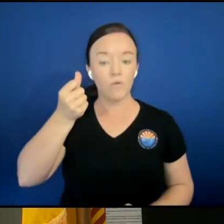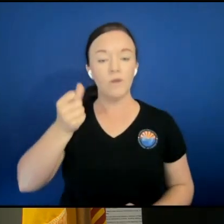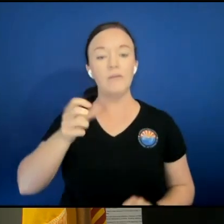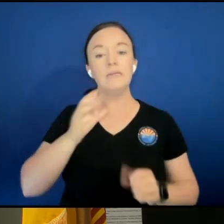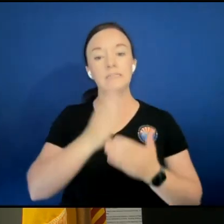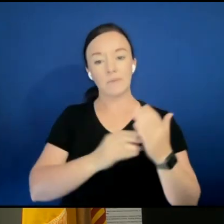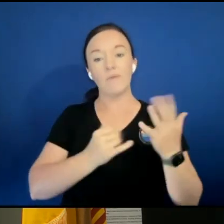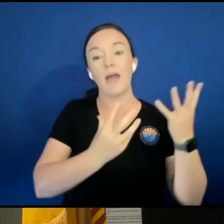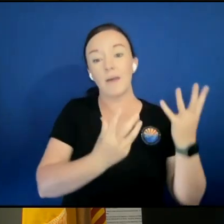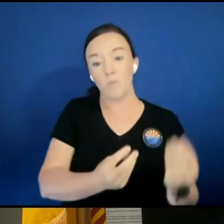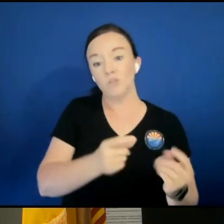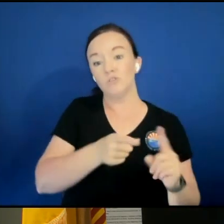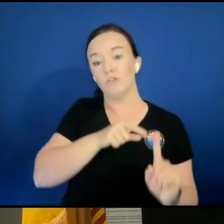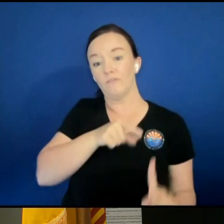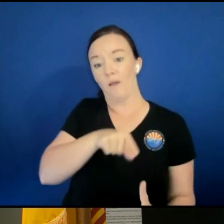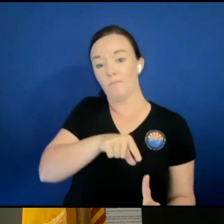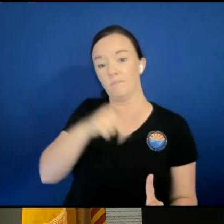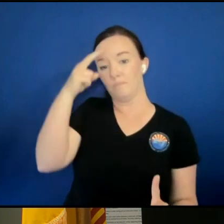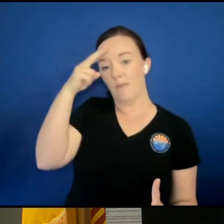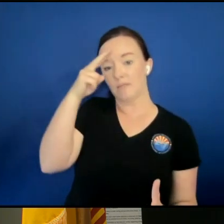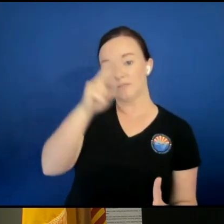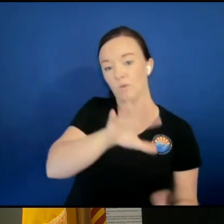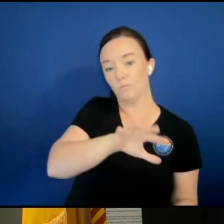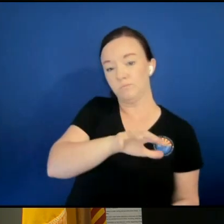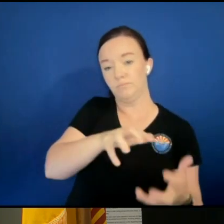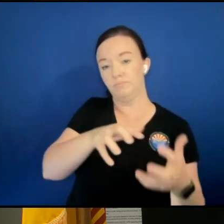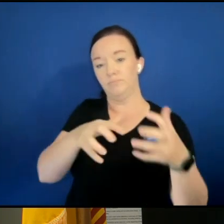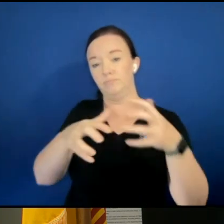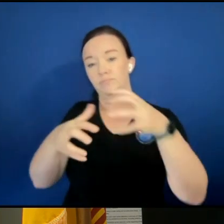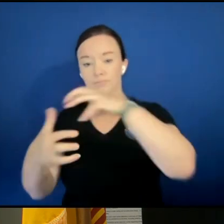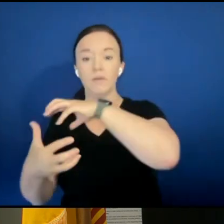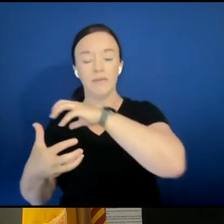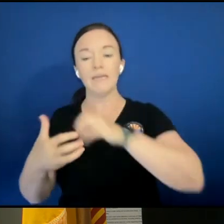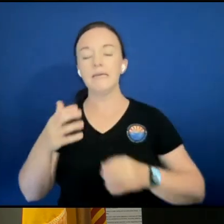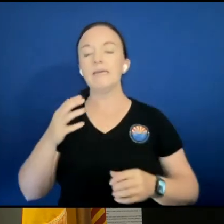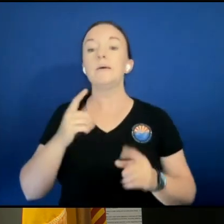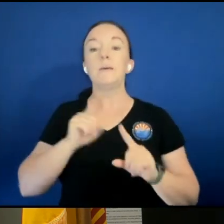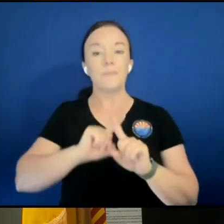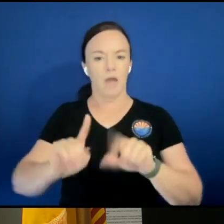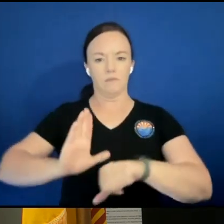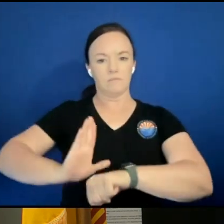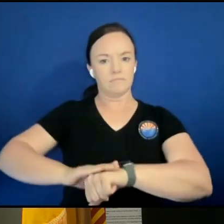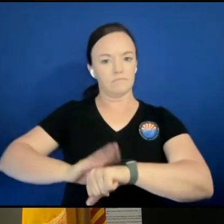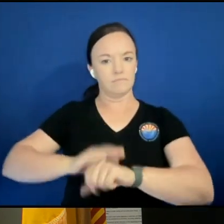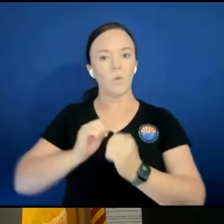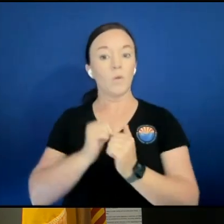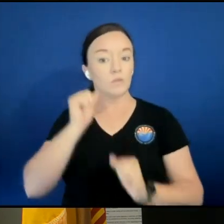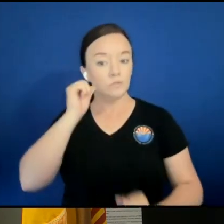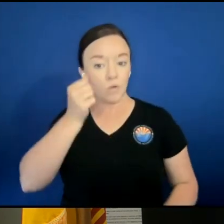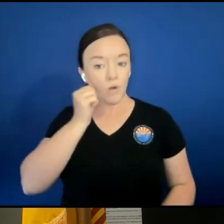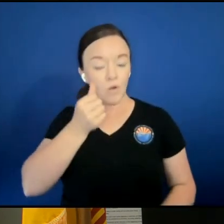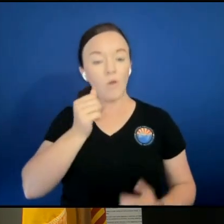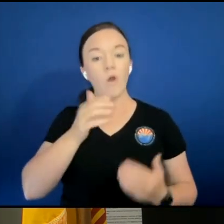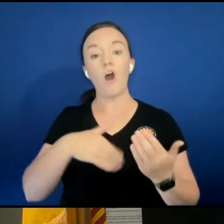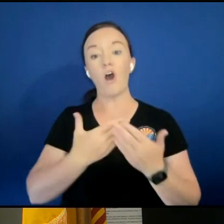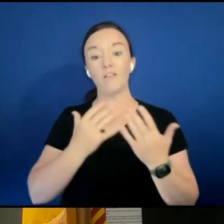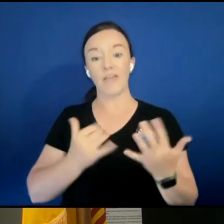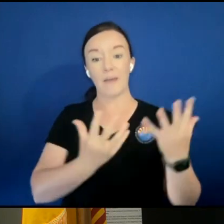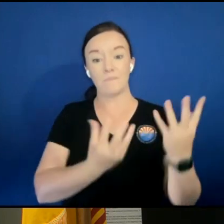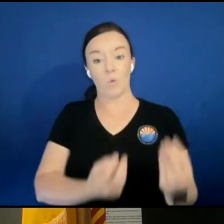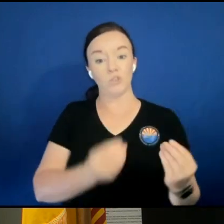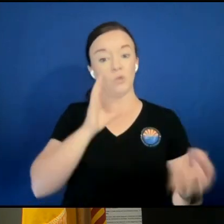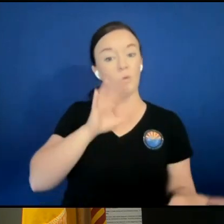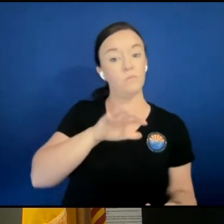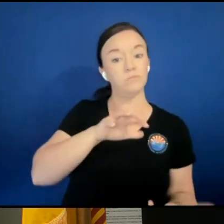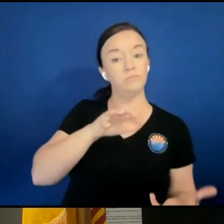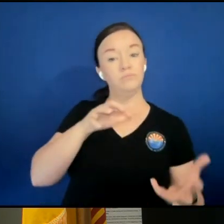from the Gulf of Mexico. But the caveat with tomorrow is that all that moisture is going to be moving in at